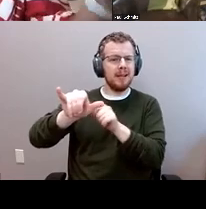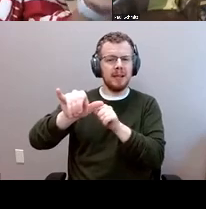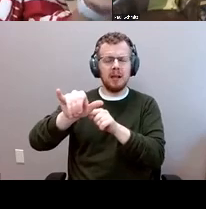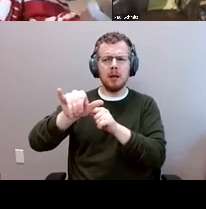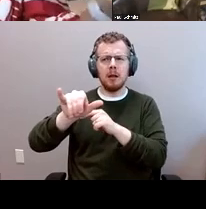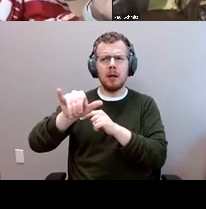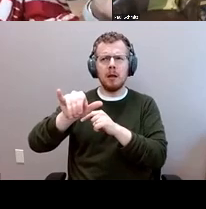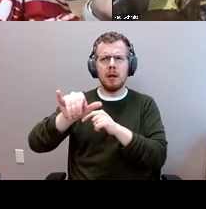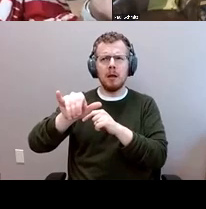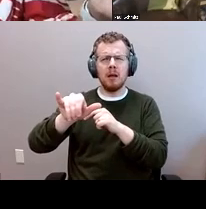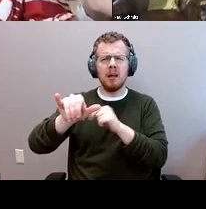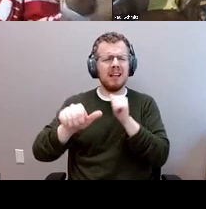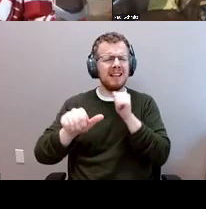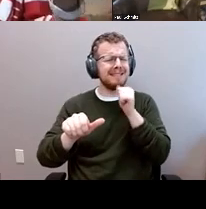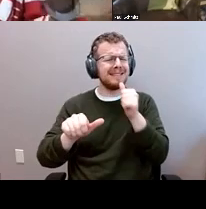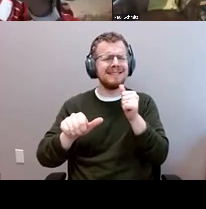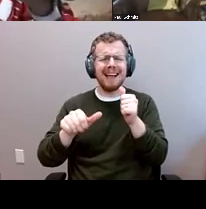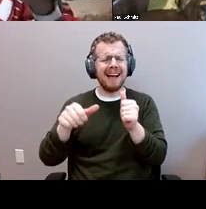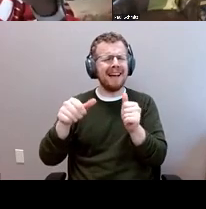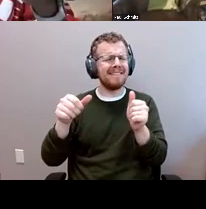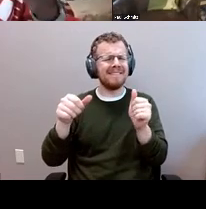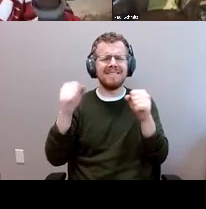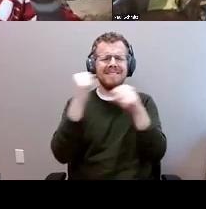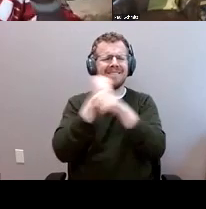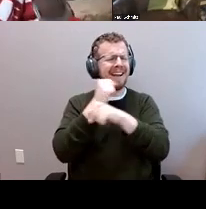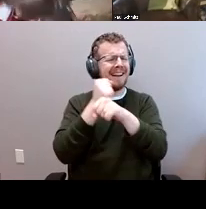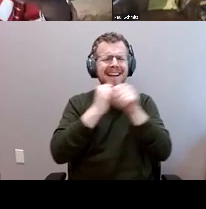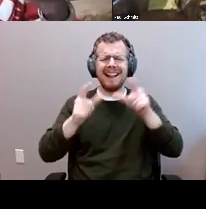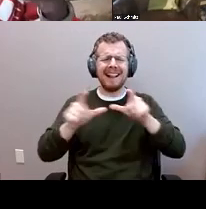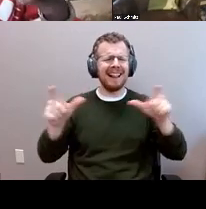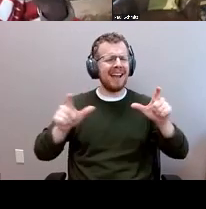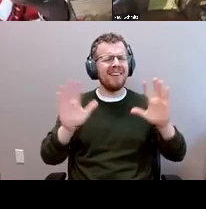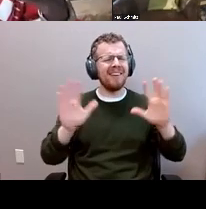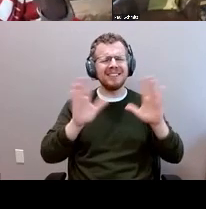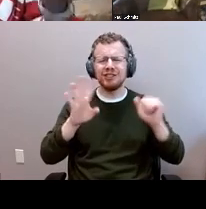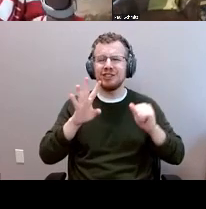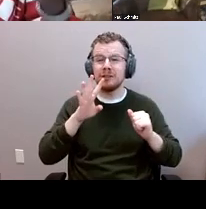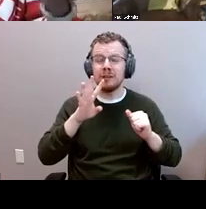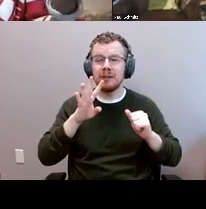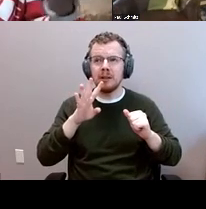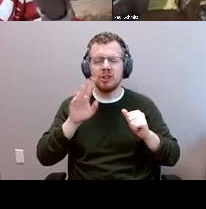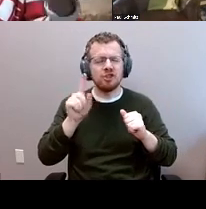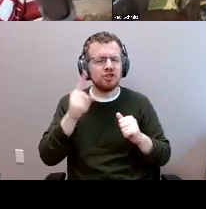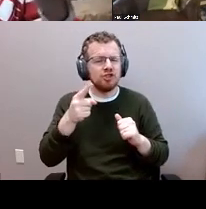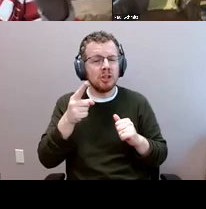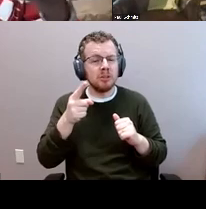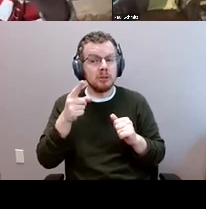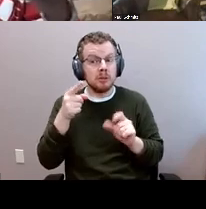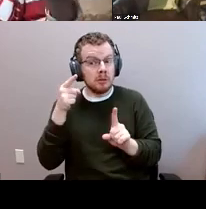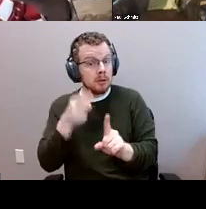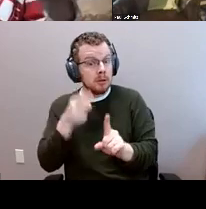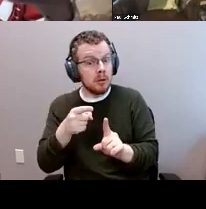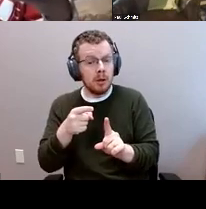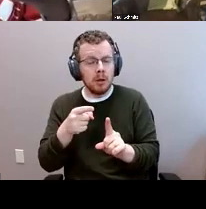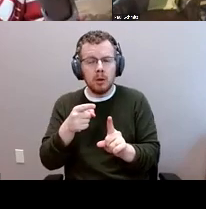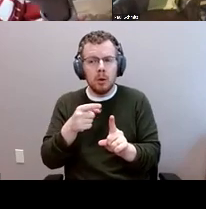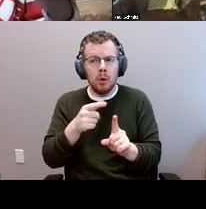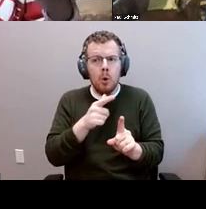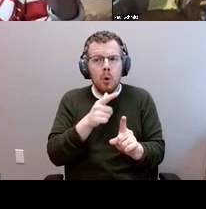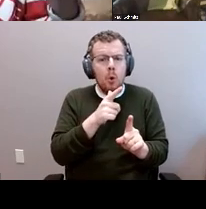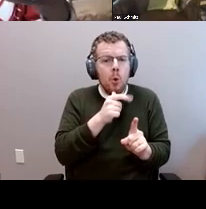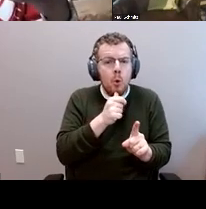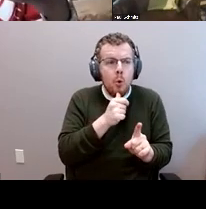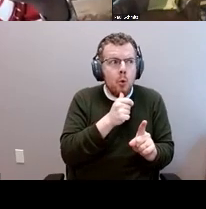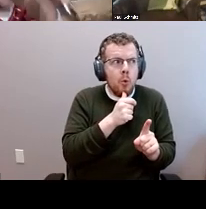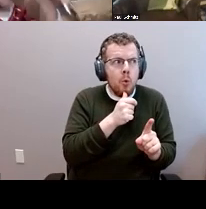a language fight, right? This is about, like, the heart of what we're doing is fighting for who gets to belong in